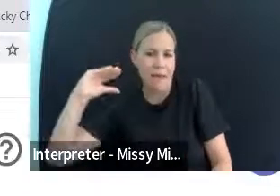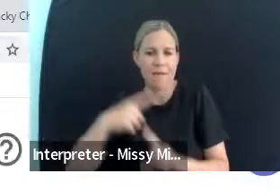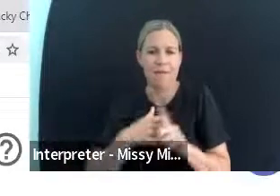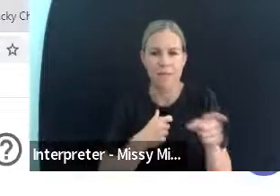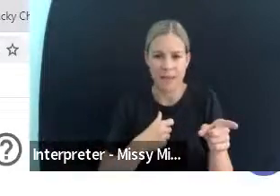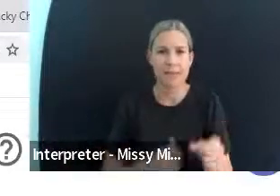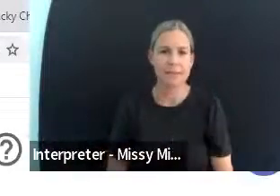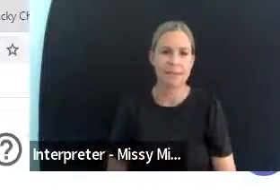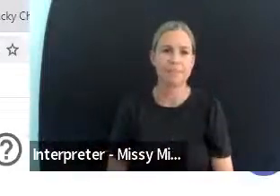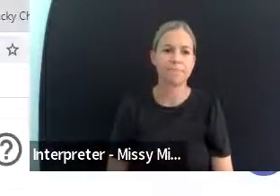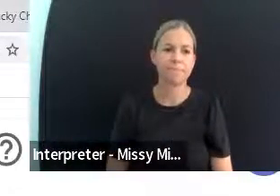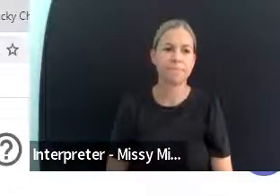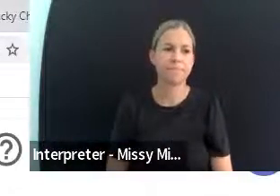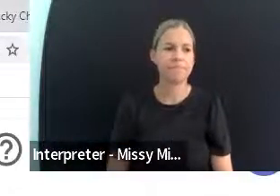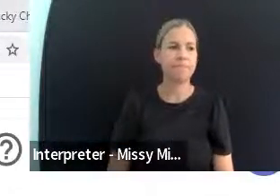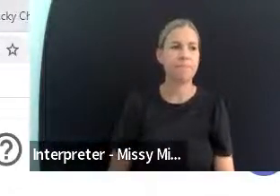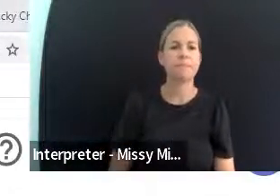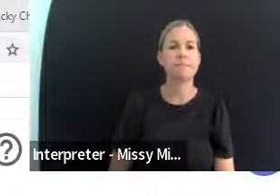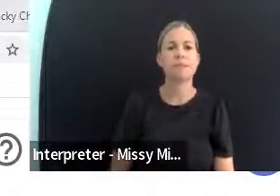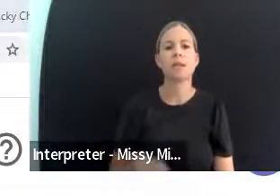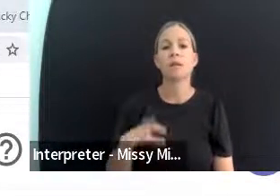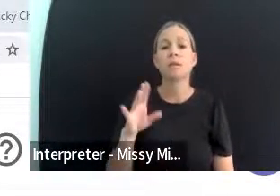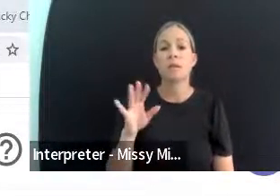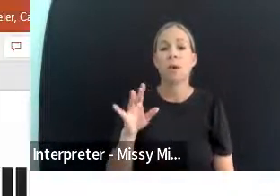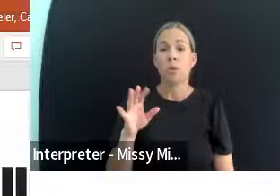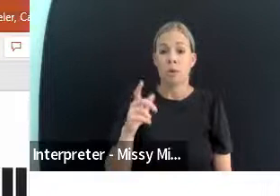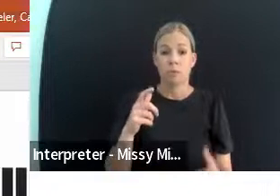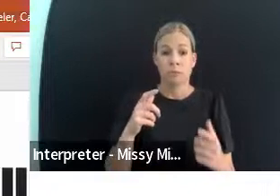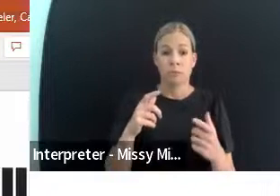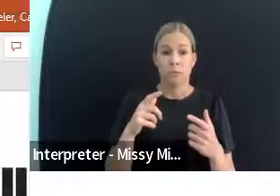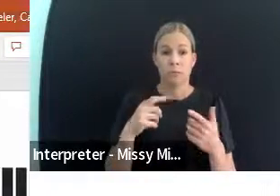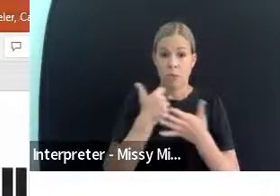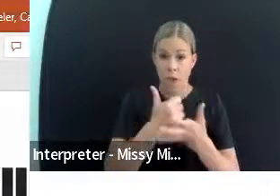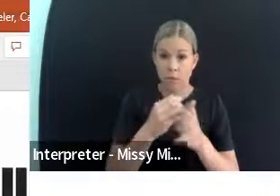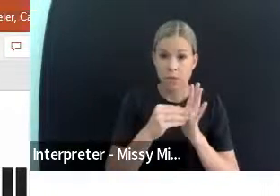the place to go to really to help get the help that students